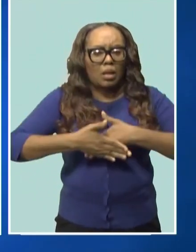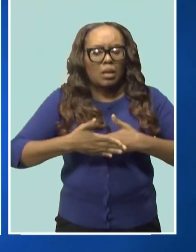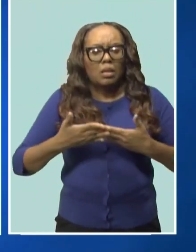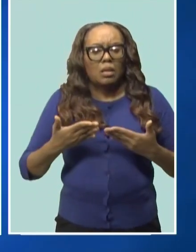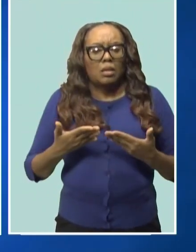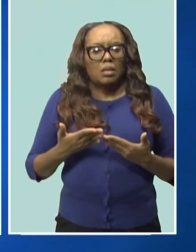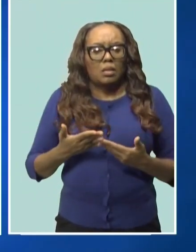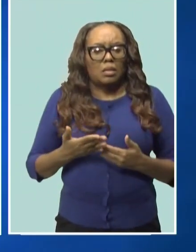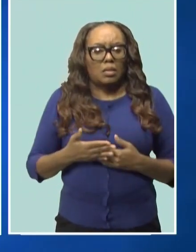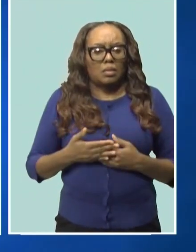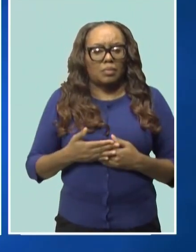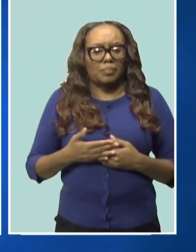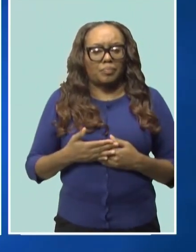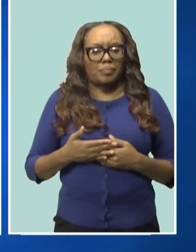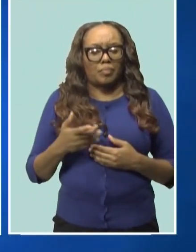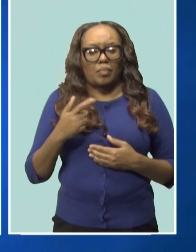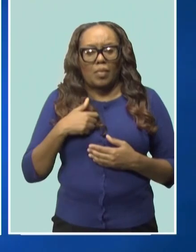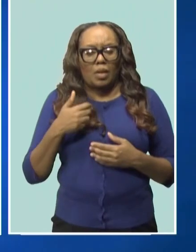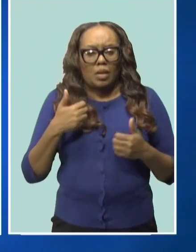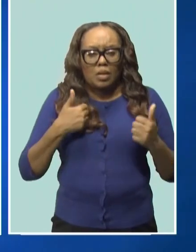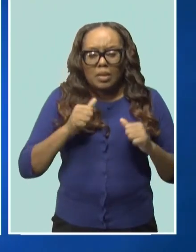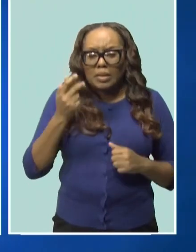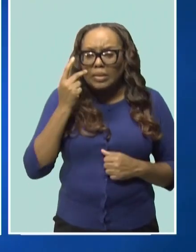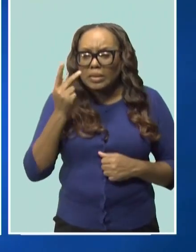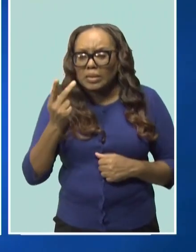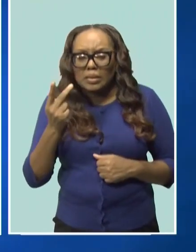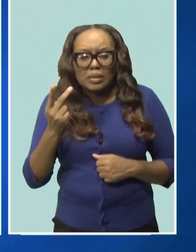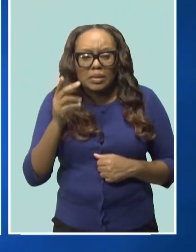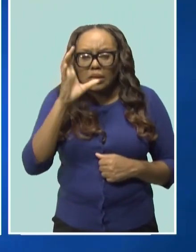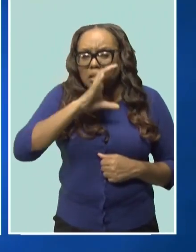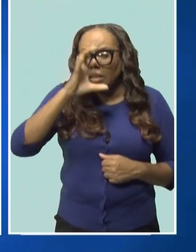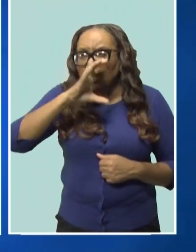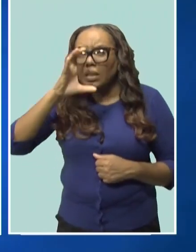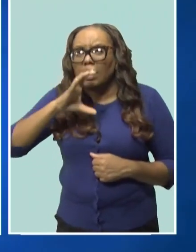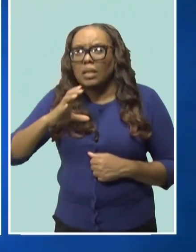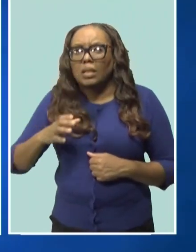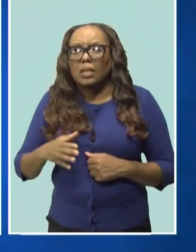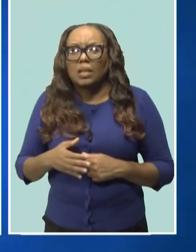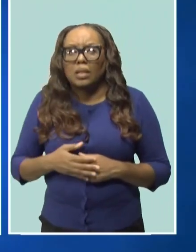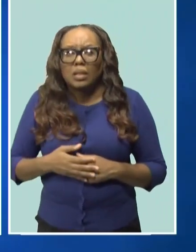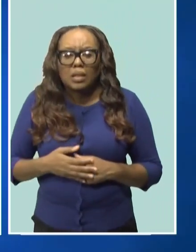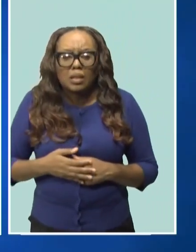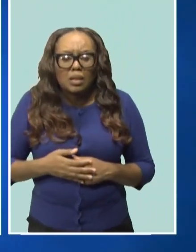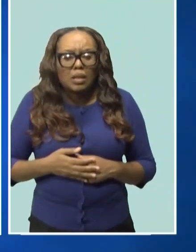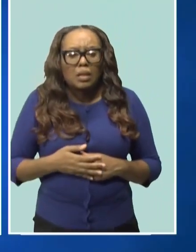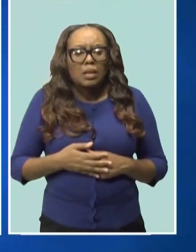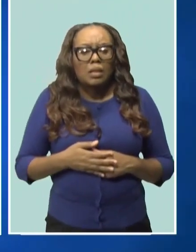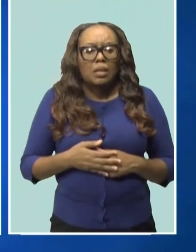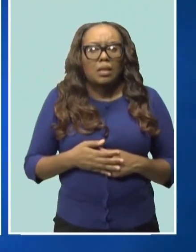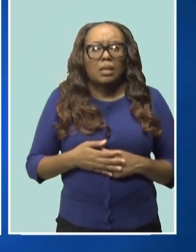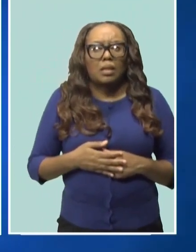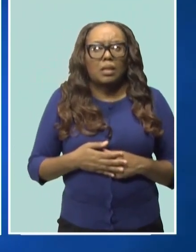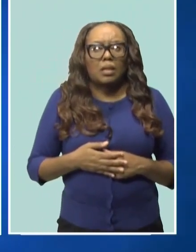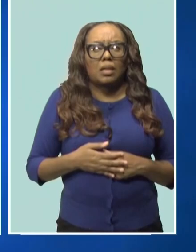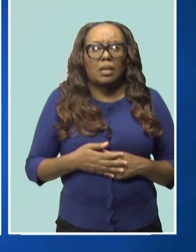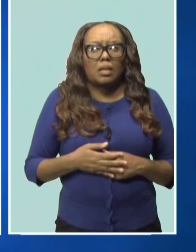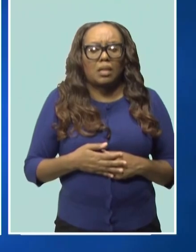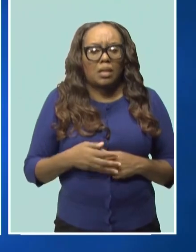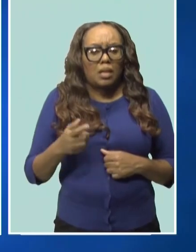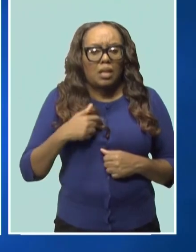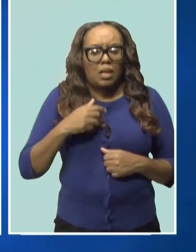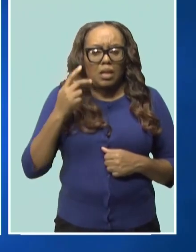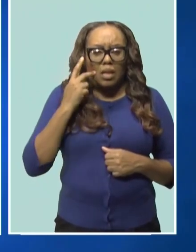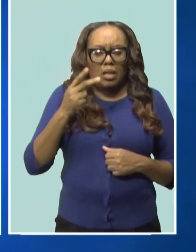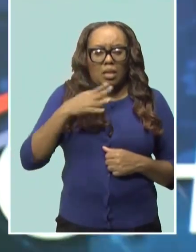try looking to see if I see him, but I didn't see. But when I realized now that he done with the peeling in